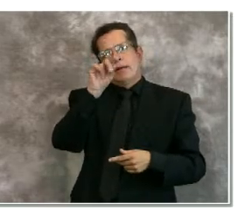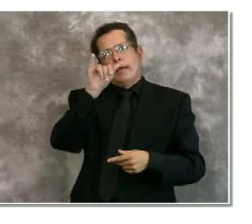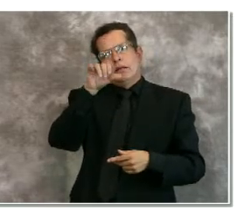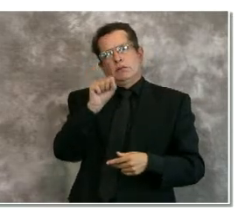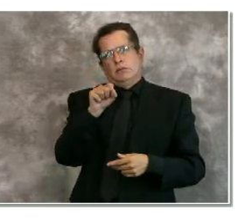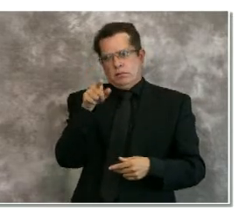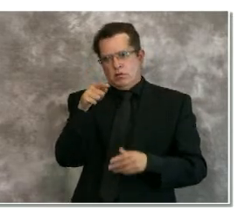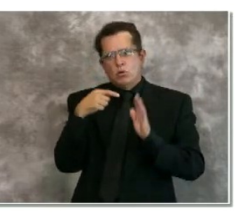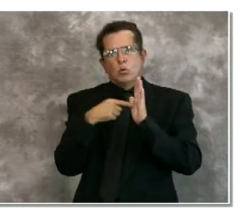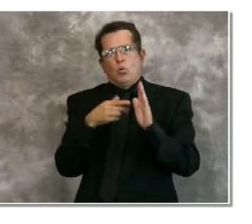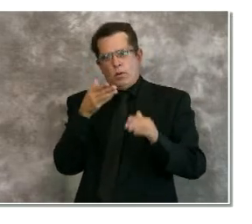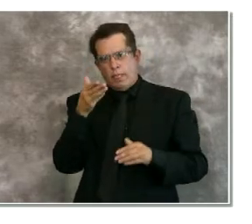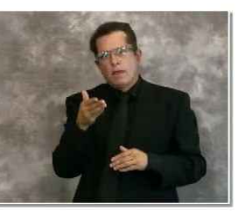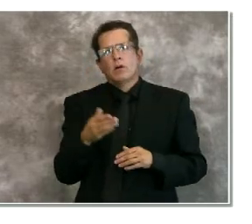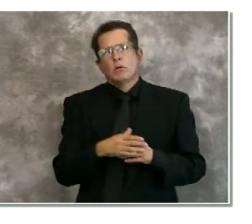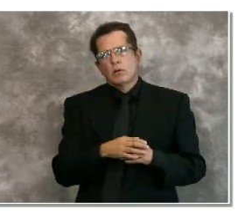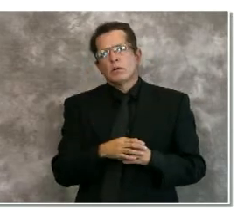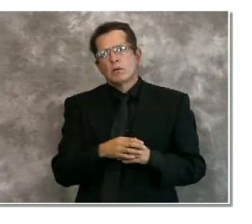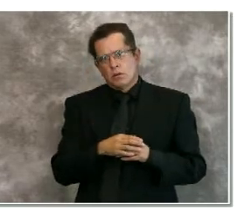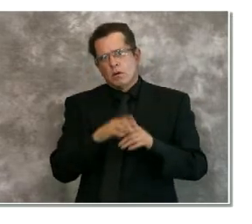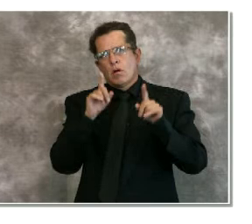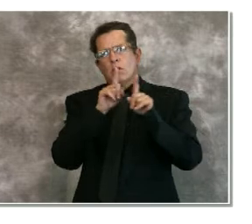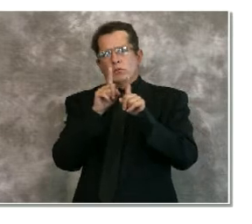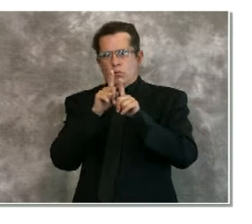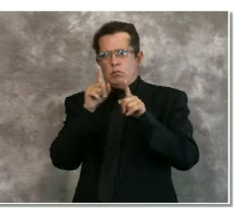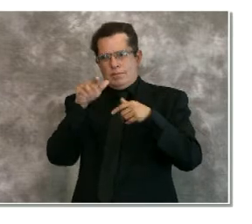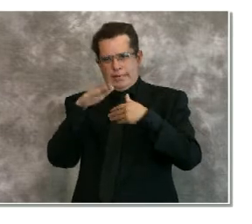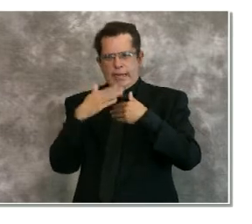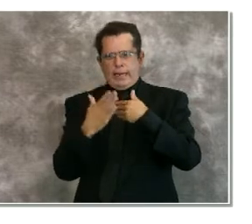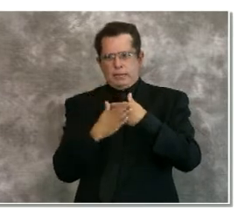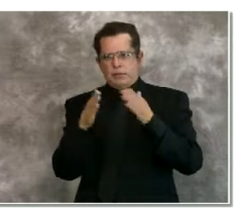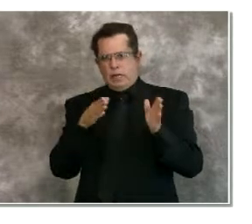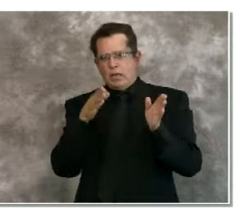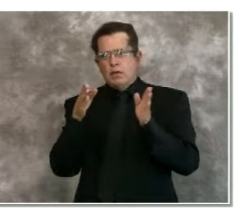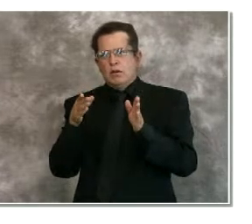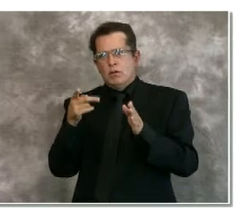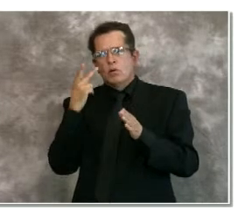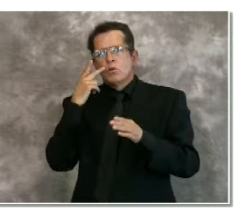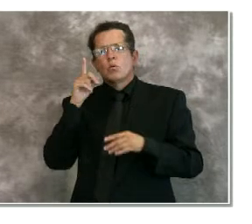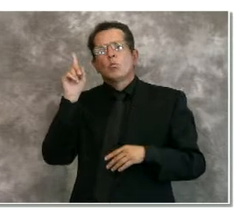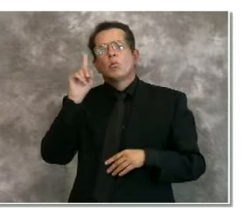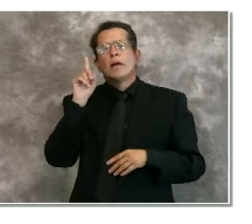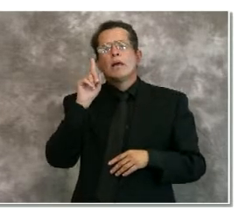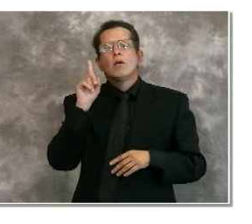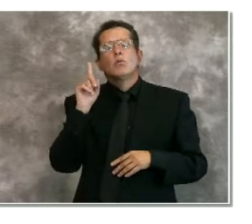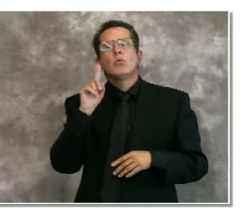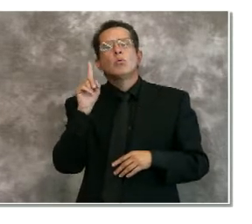and it shows the type of, the next slide shows the type of settings.